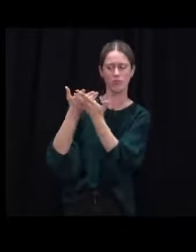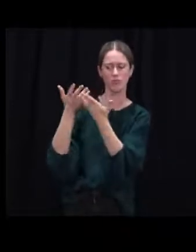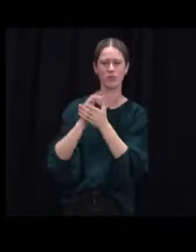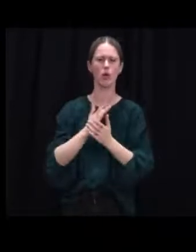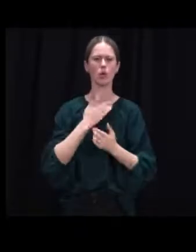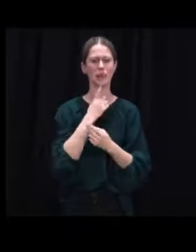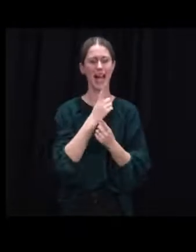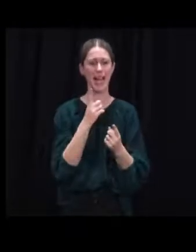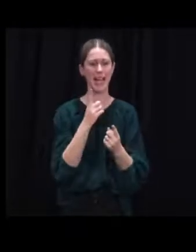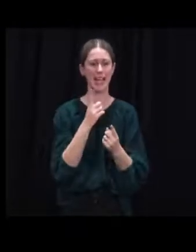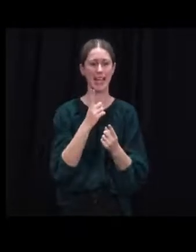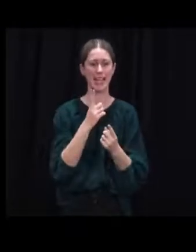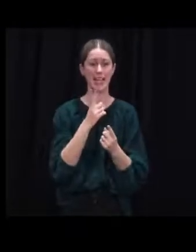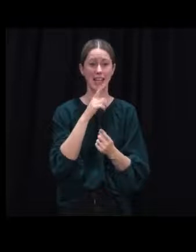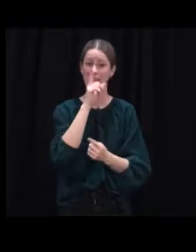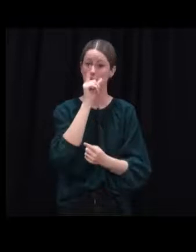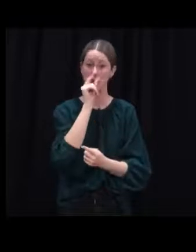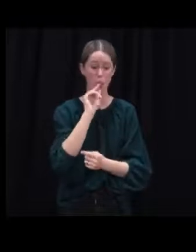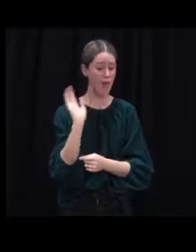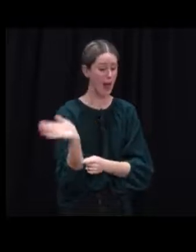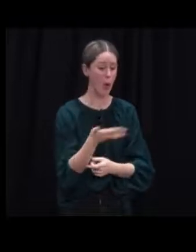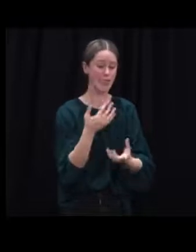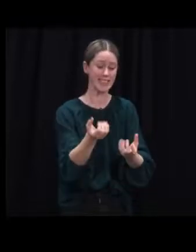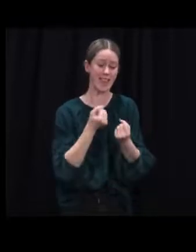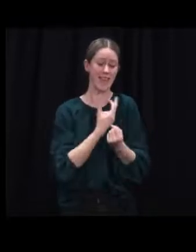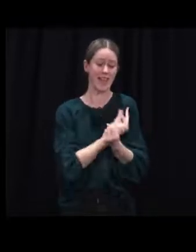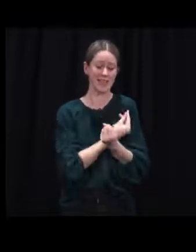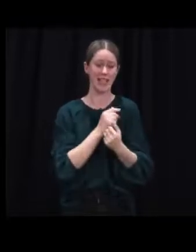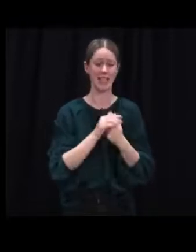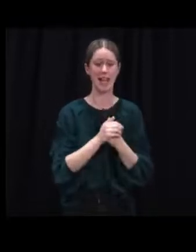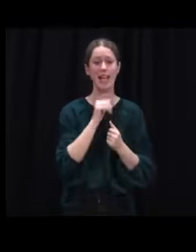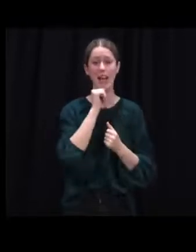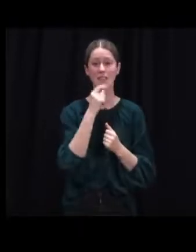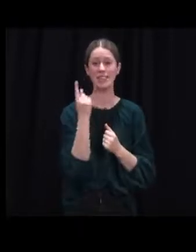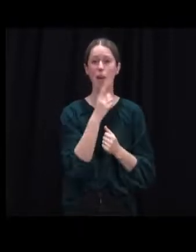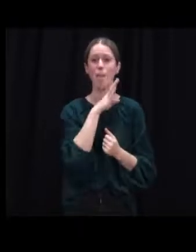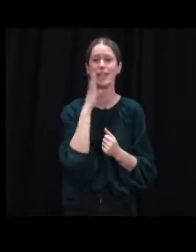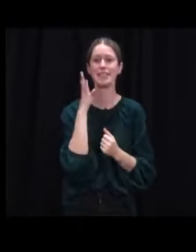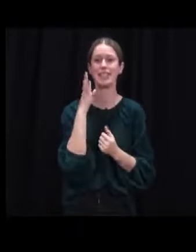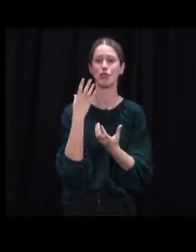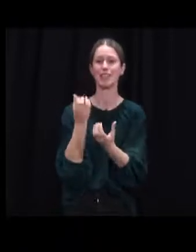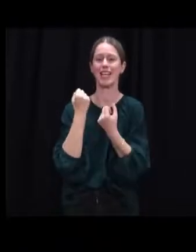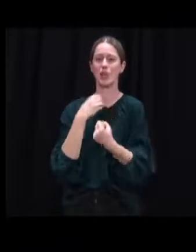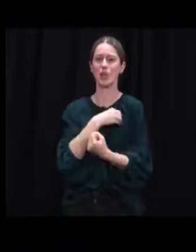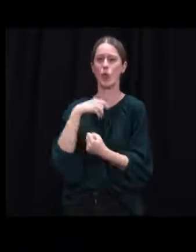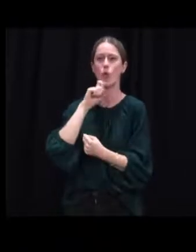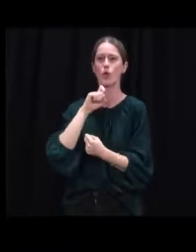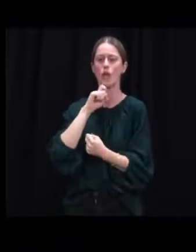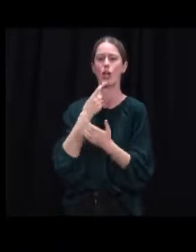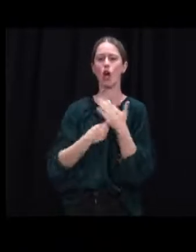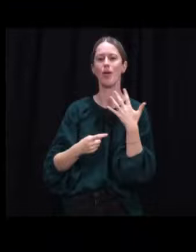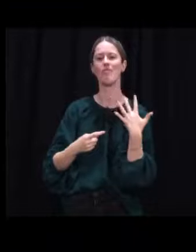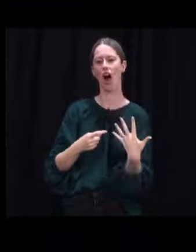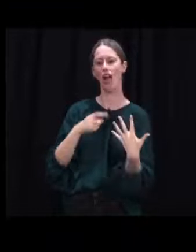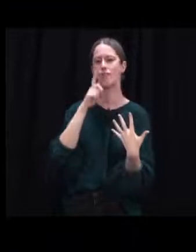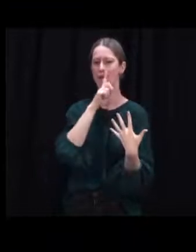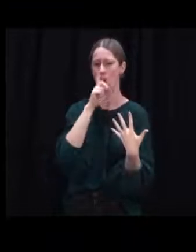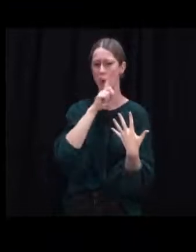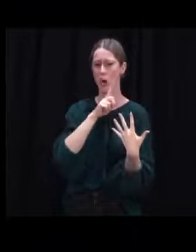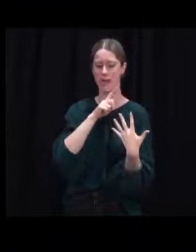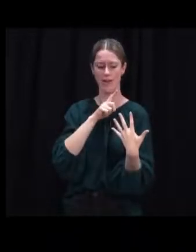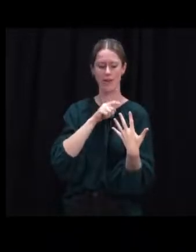not people are offered a further dose. Again, I just want to reiterate that it's still not clear that anybody missed out, and